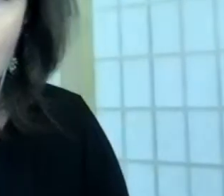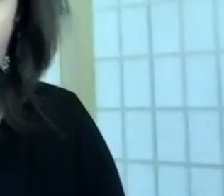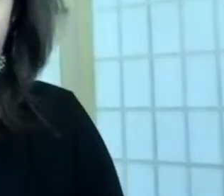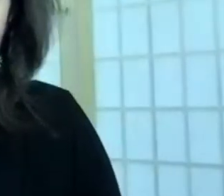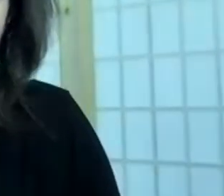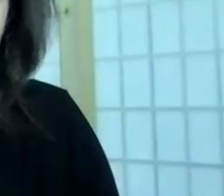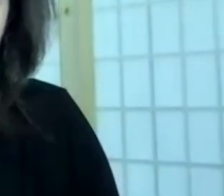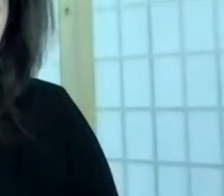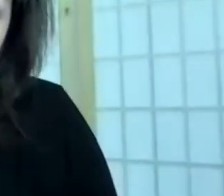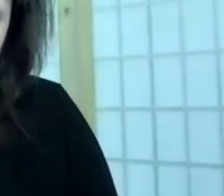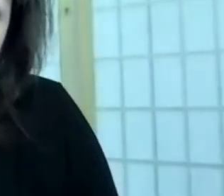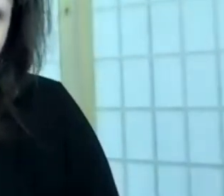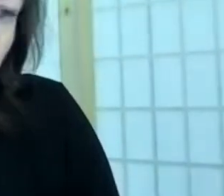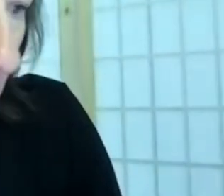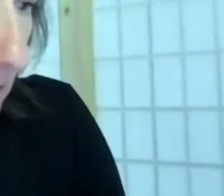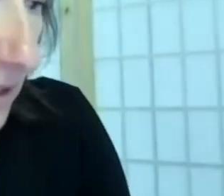yours around